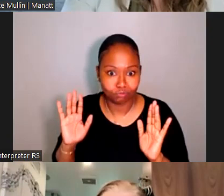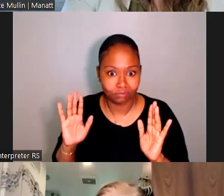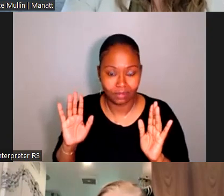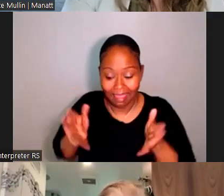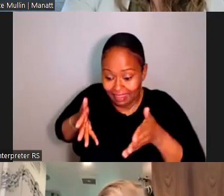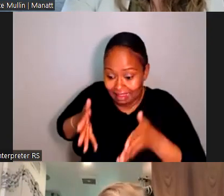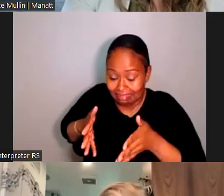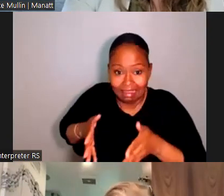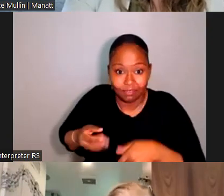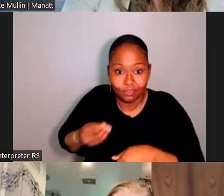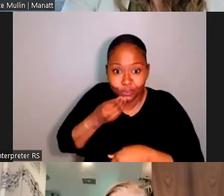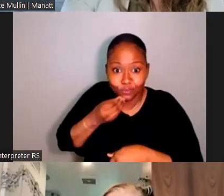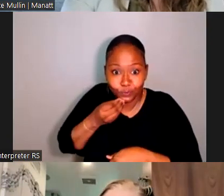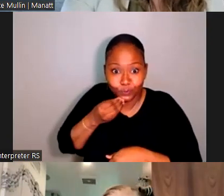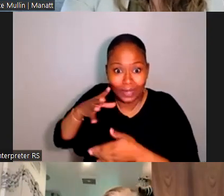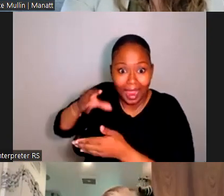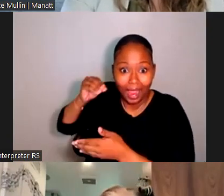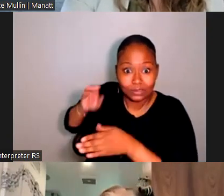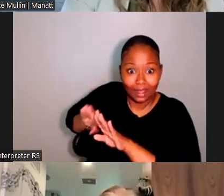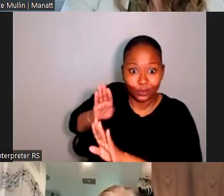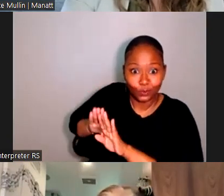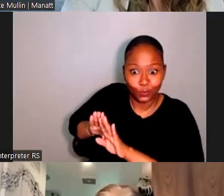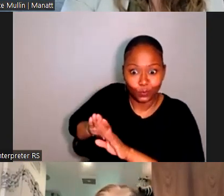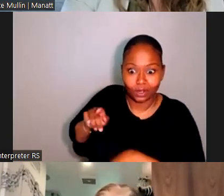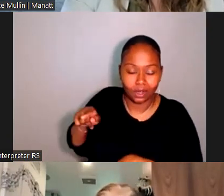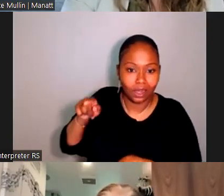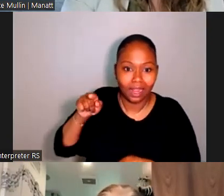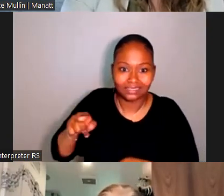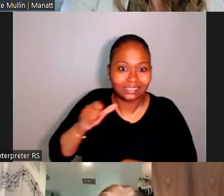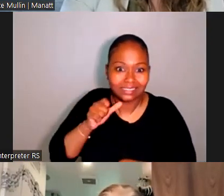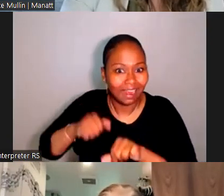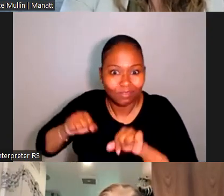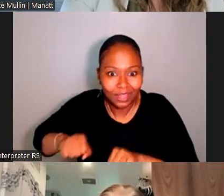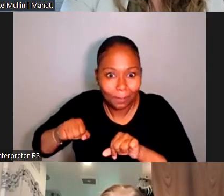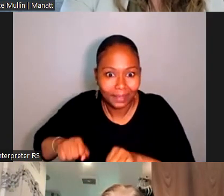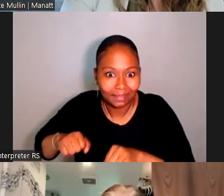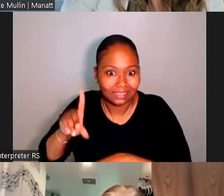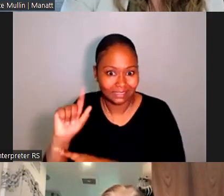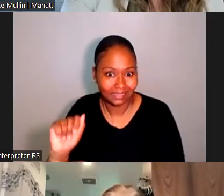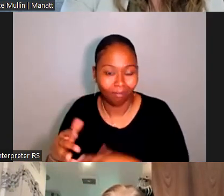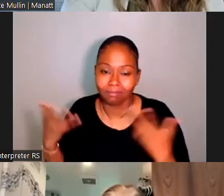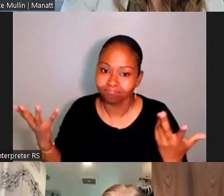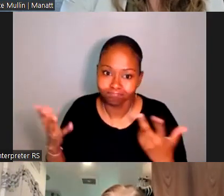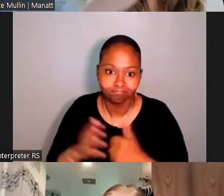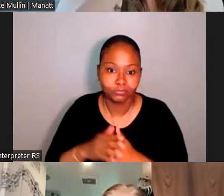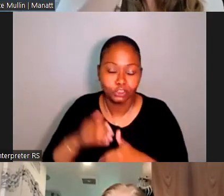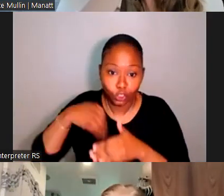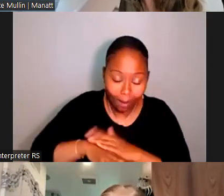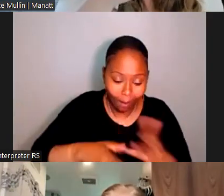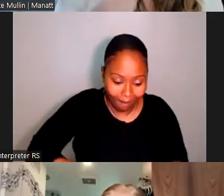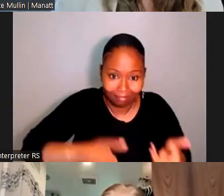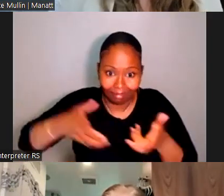She's quadriplegic. So I'm just saying that I agree with the statement that this has to